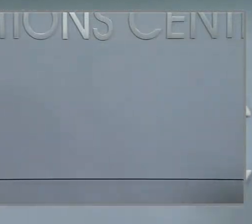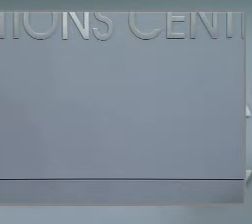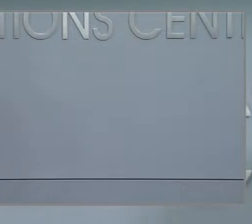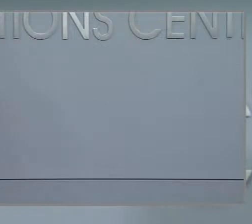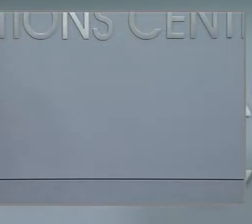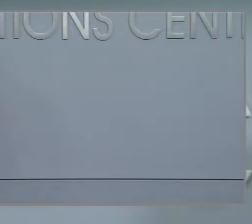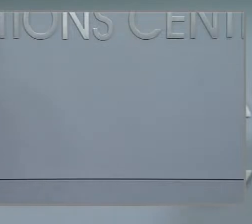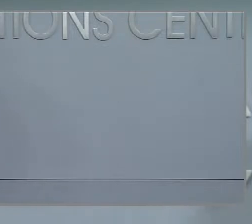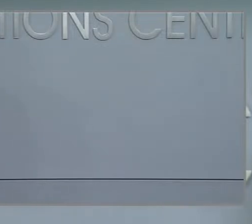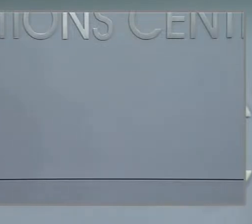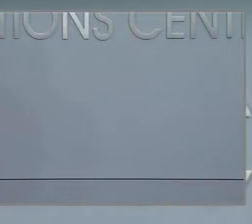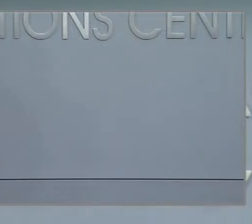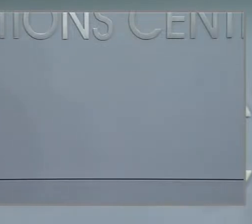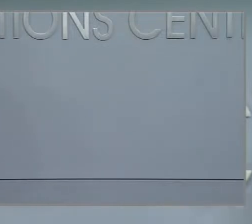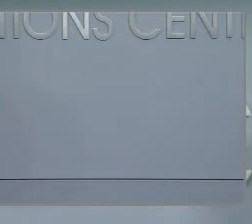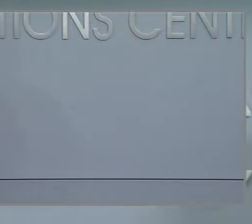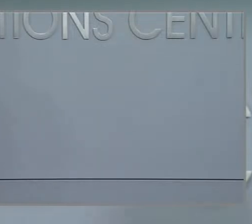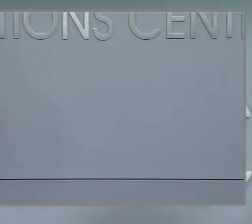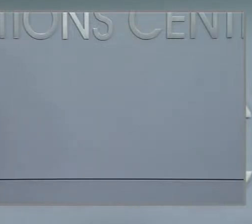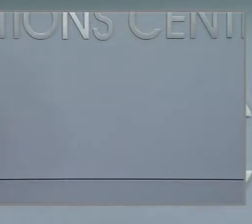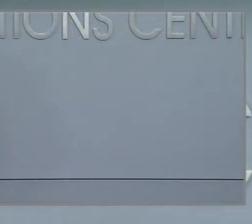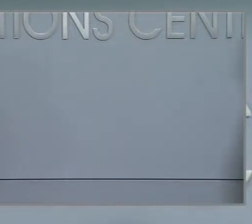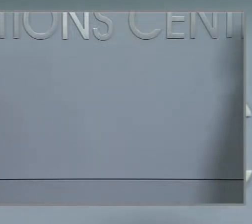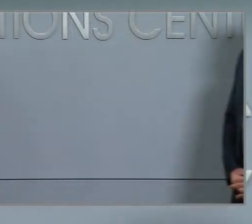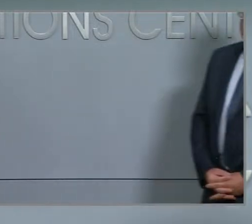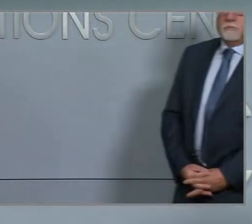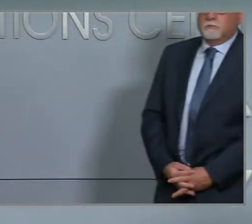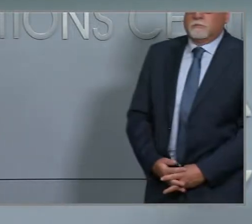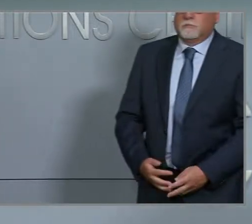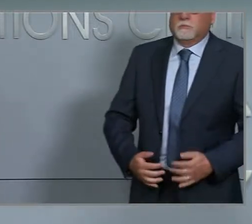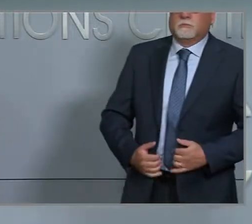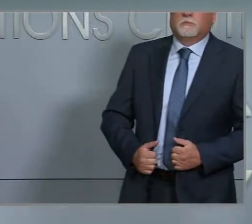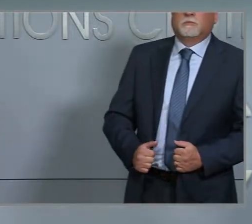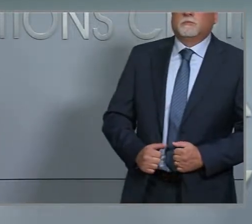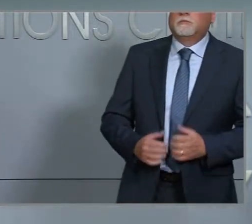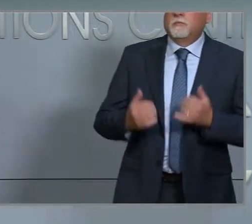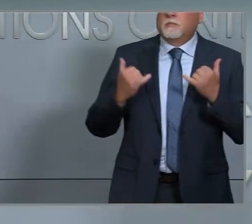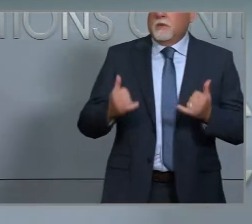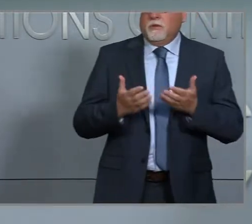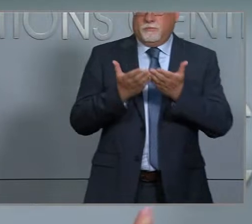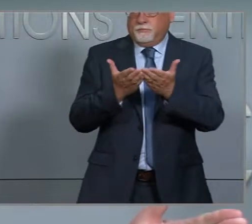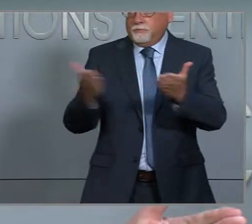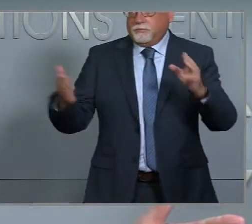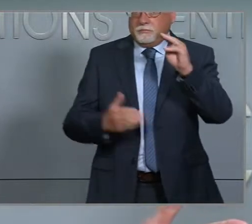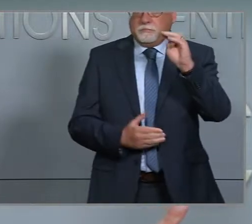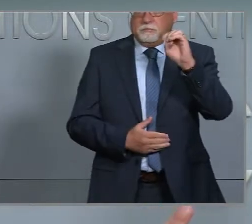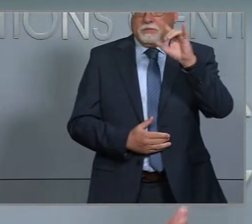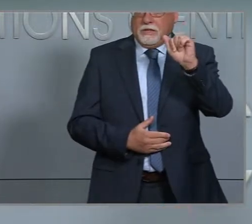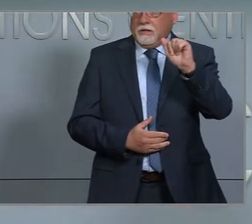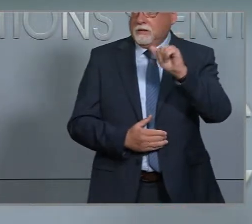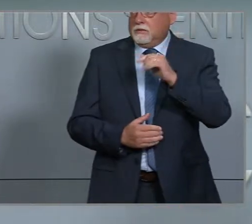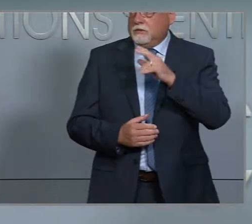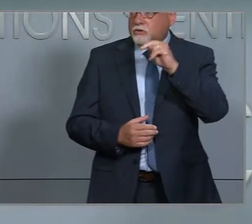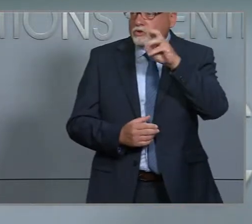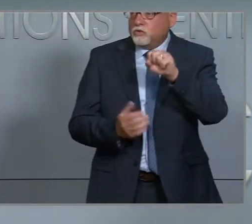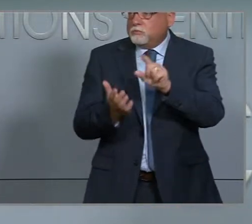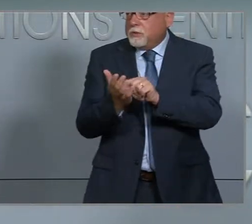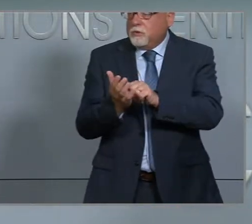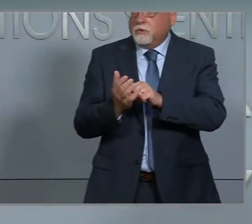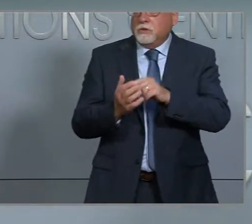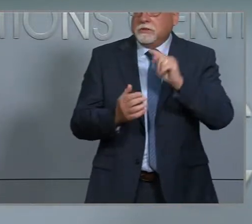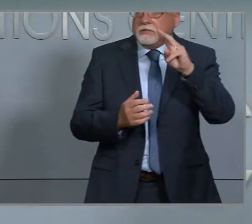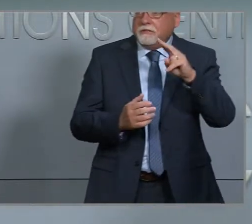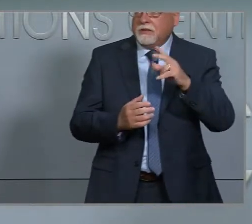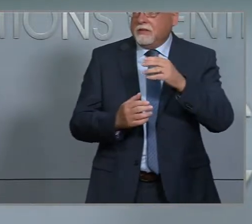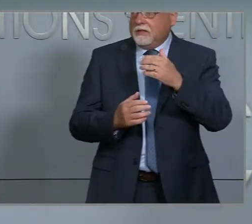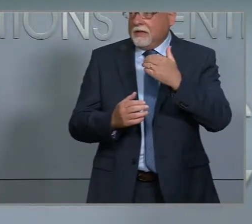Thank you, Director Ray. I'd like anybody, media here, who would like to ask a question to approach the microphones on each side. We also